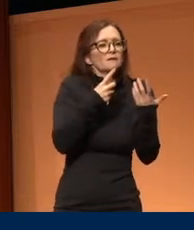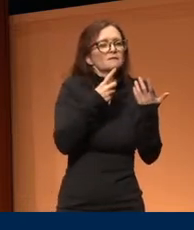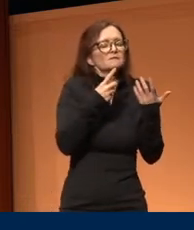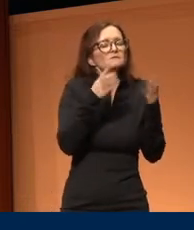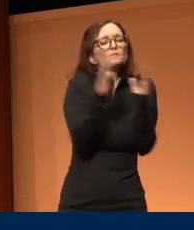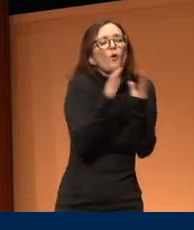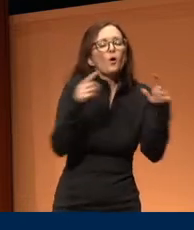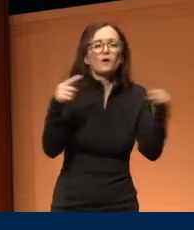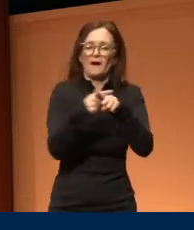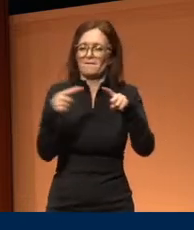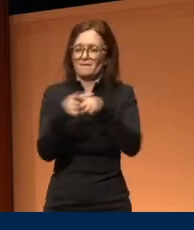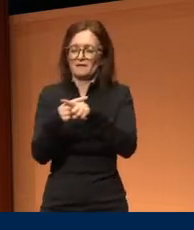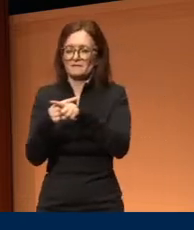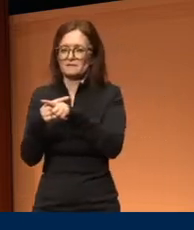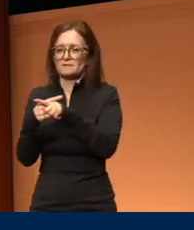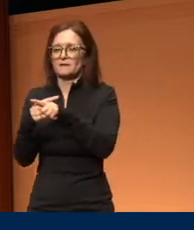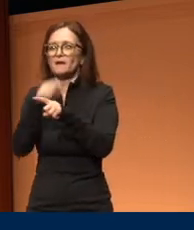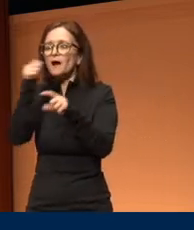was